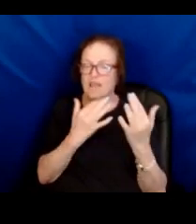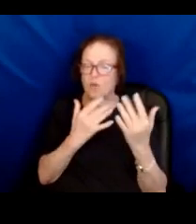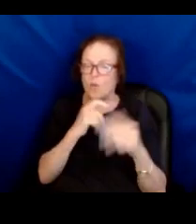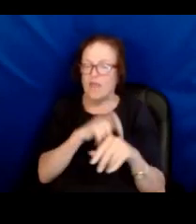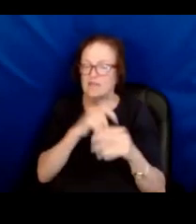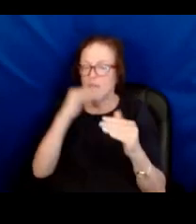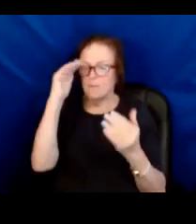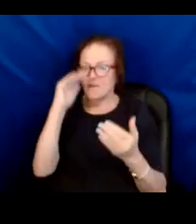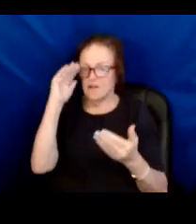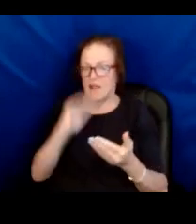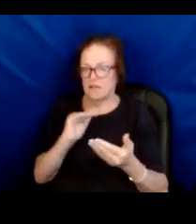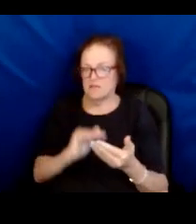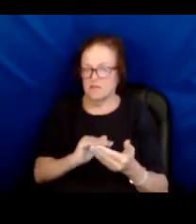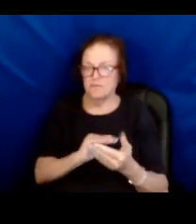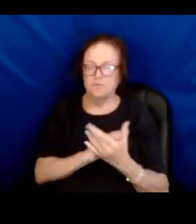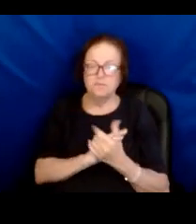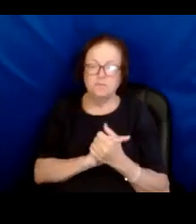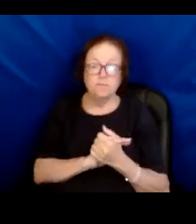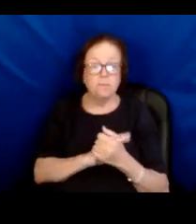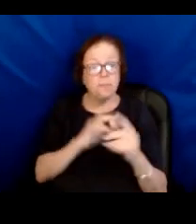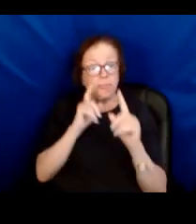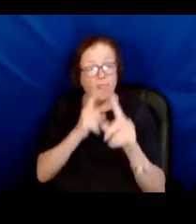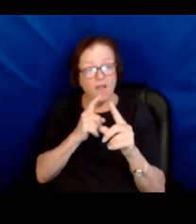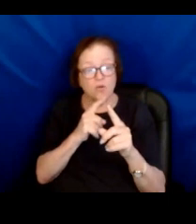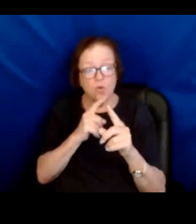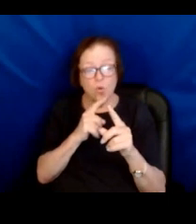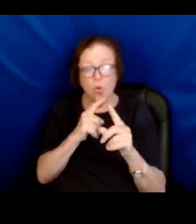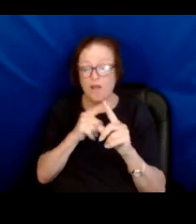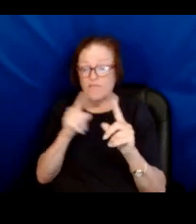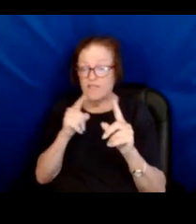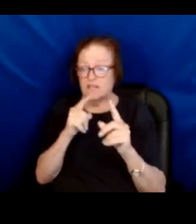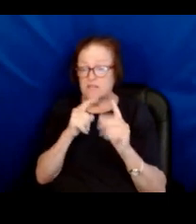threshold. Okay, so that's the idea of these models.